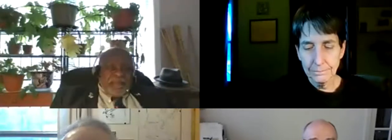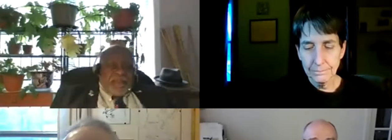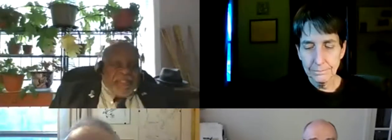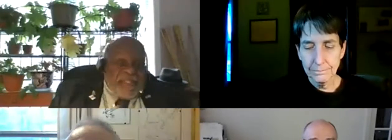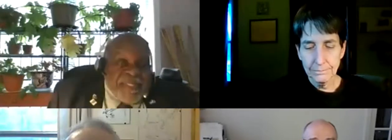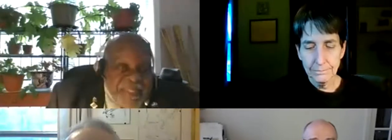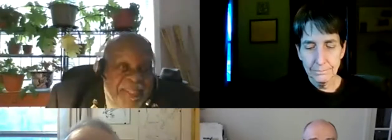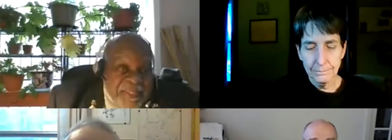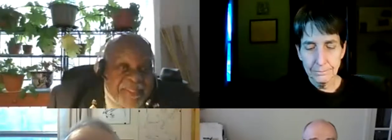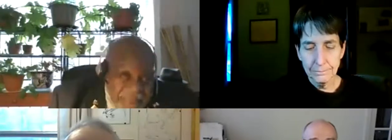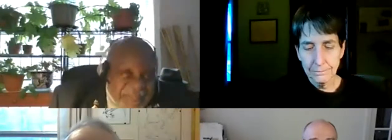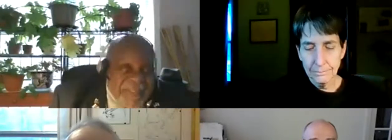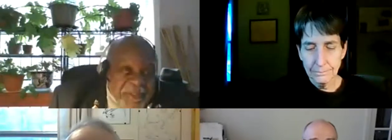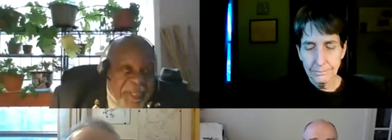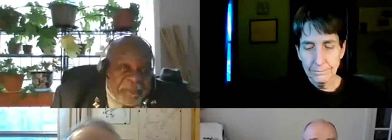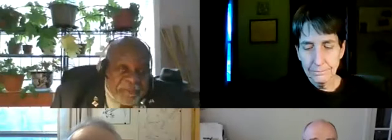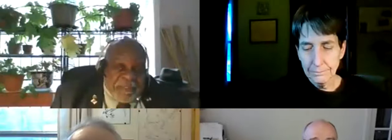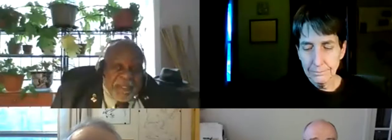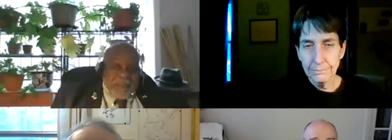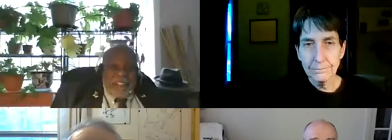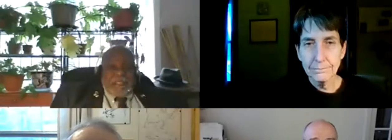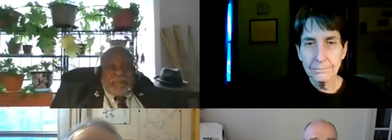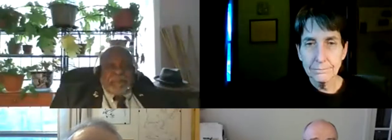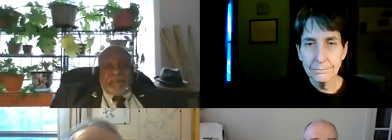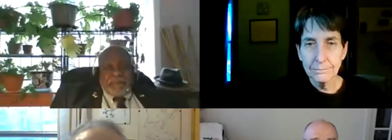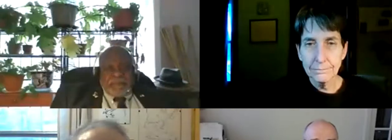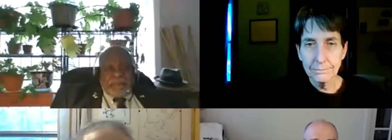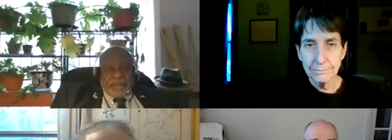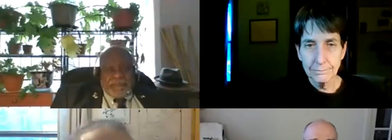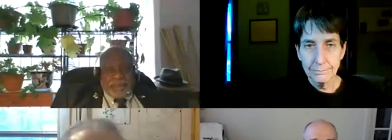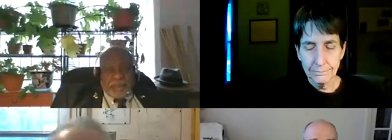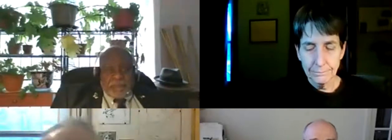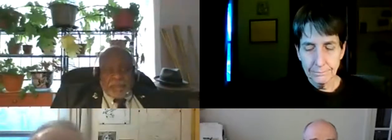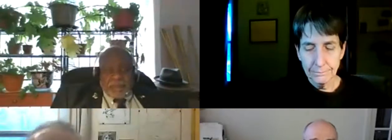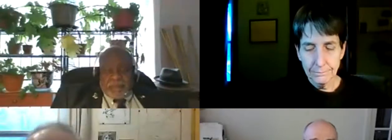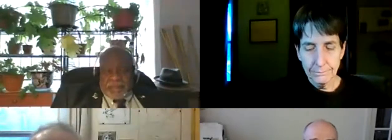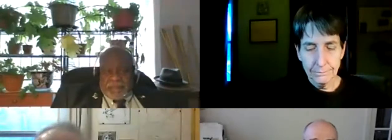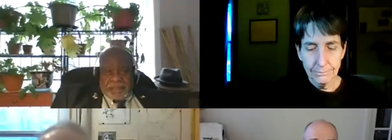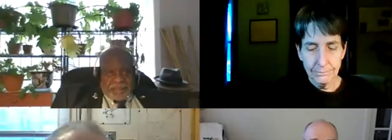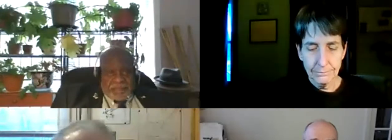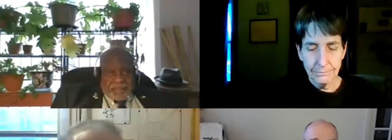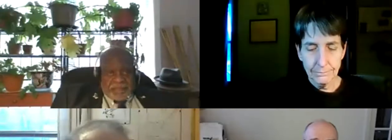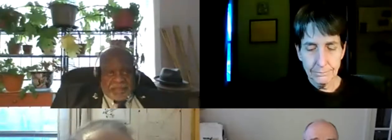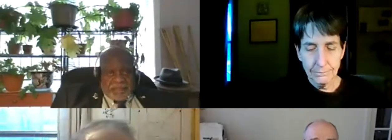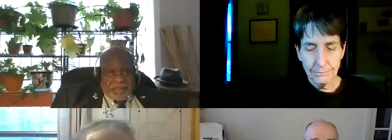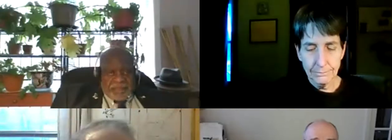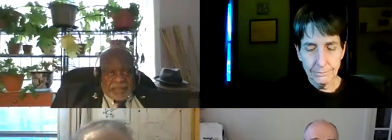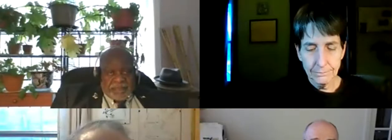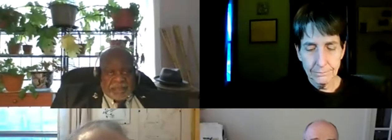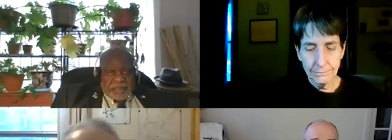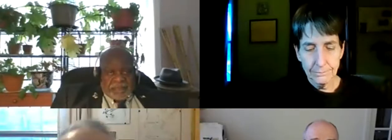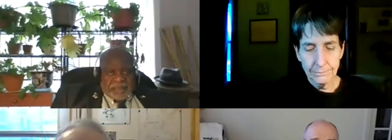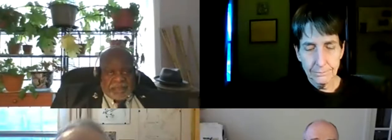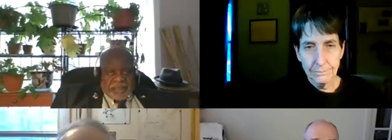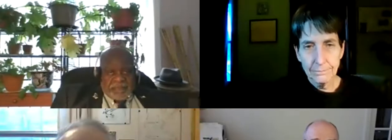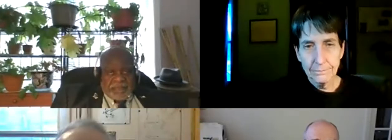those people on board and pay them to make it work. You got it. You got it, buddy. So I'm going to go to a question from Dale Hackett